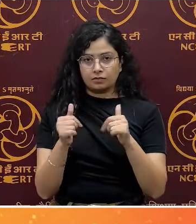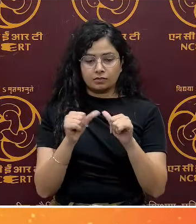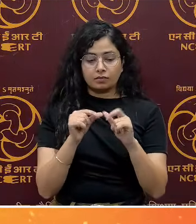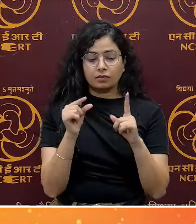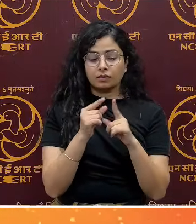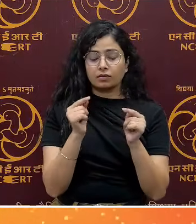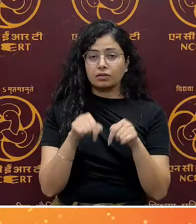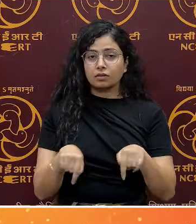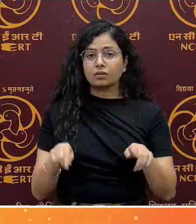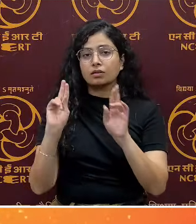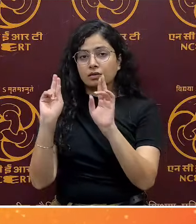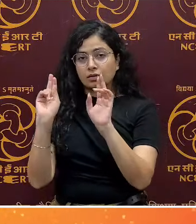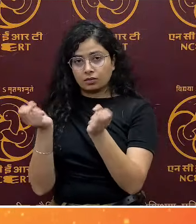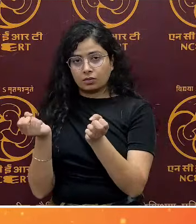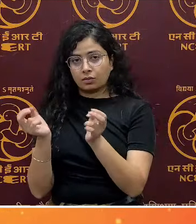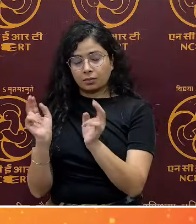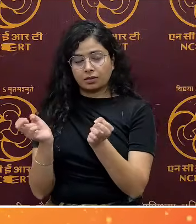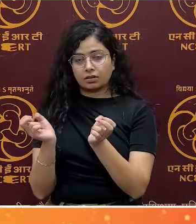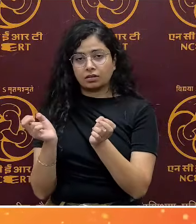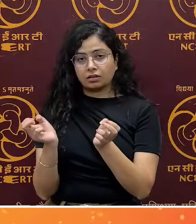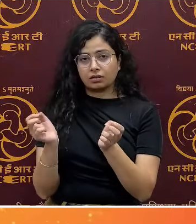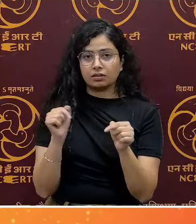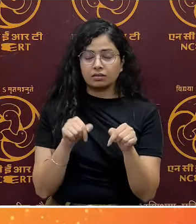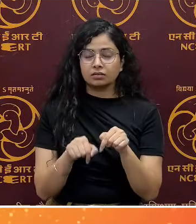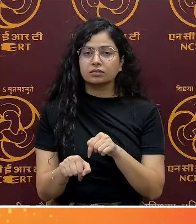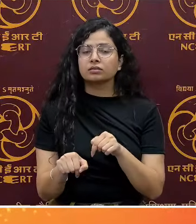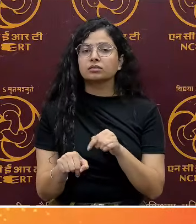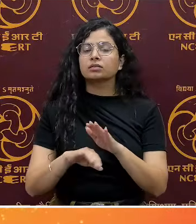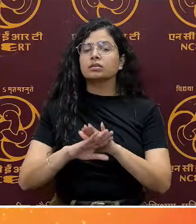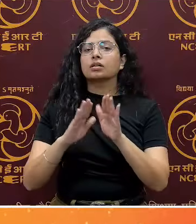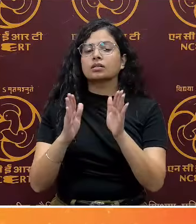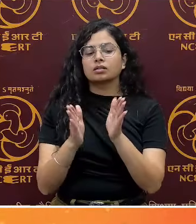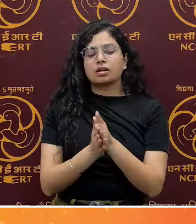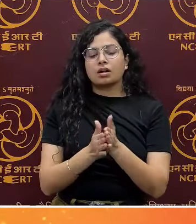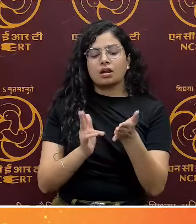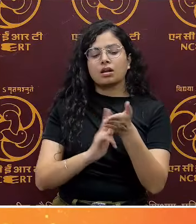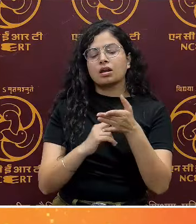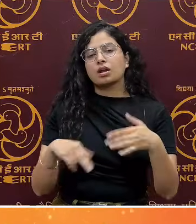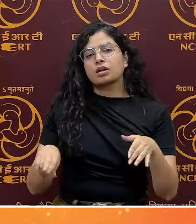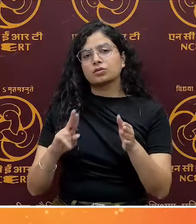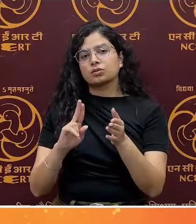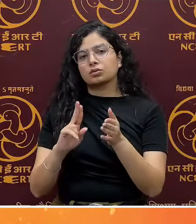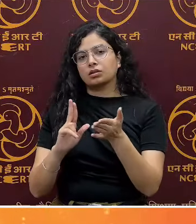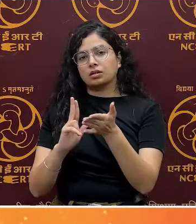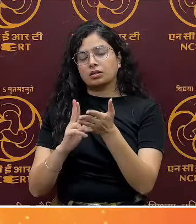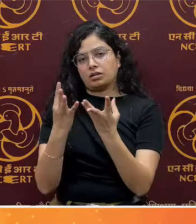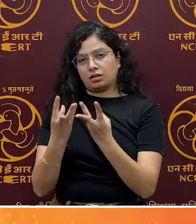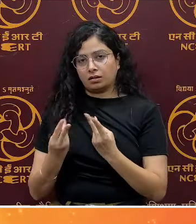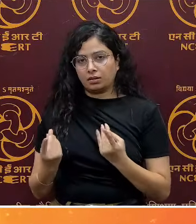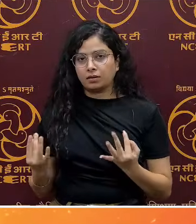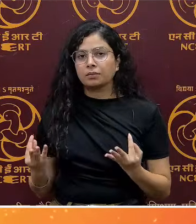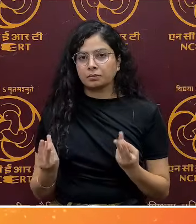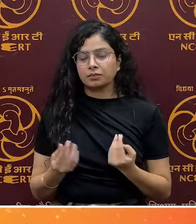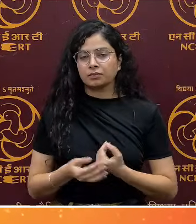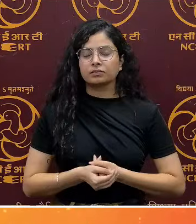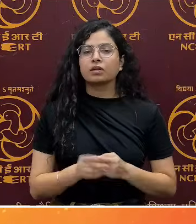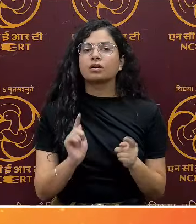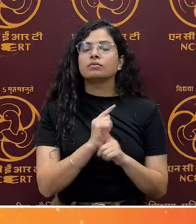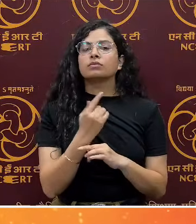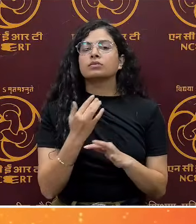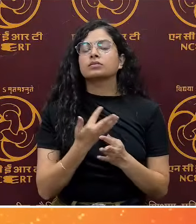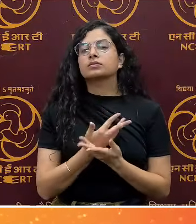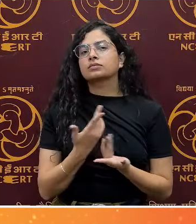this topic, that is this sum of first and natural numbers, is a application of these arithmetic progressions. So first of